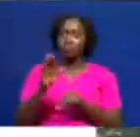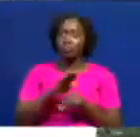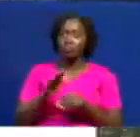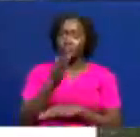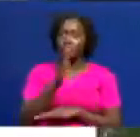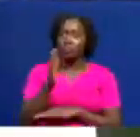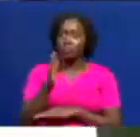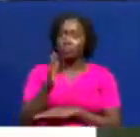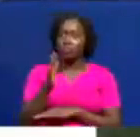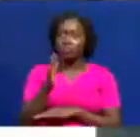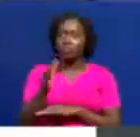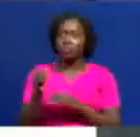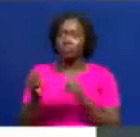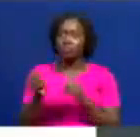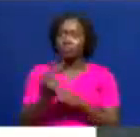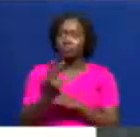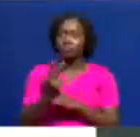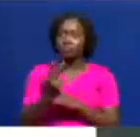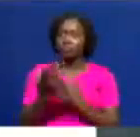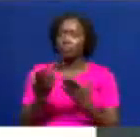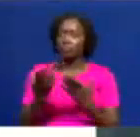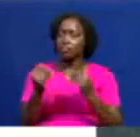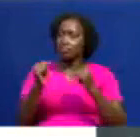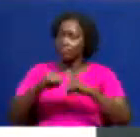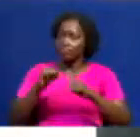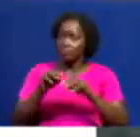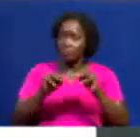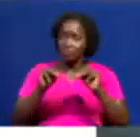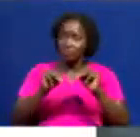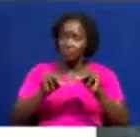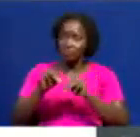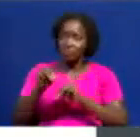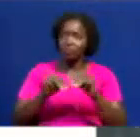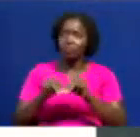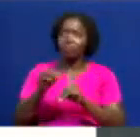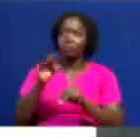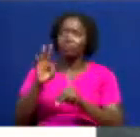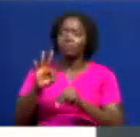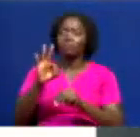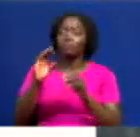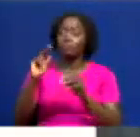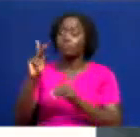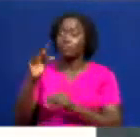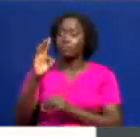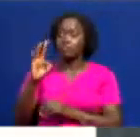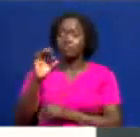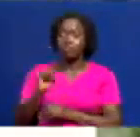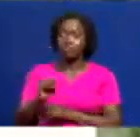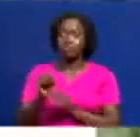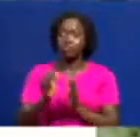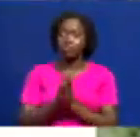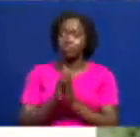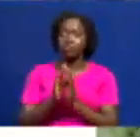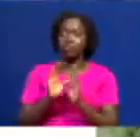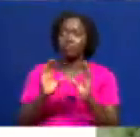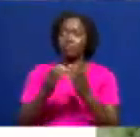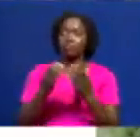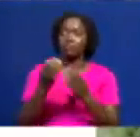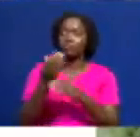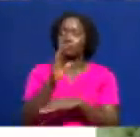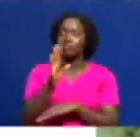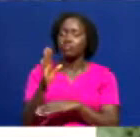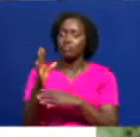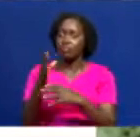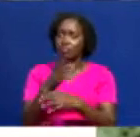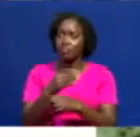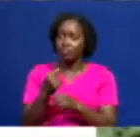been conferred with 12 user rights by the management agreement between the Kenya Forest Service and the Community Forest Association. The law conveys that what we